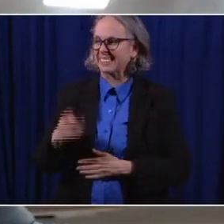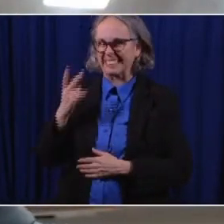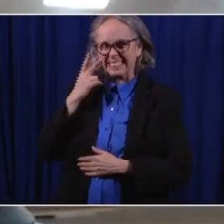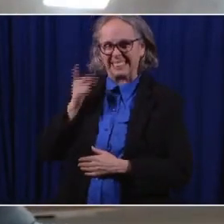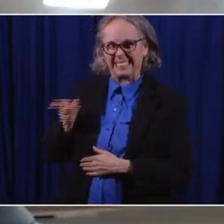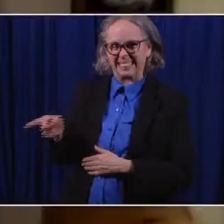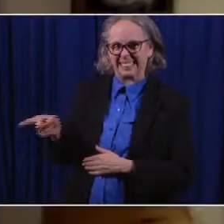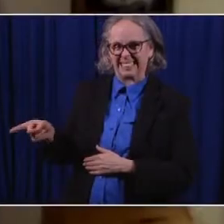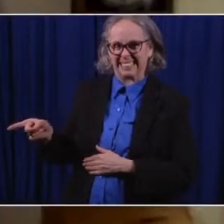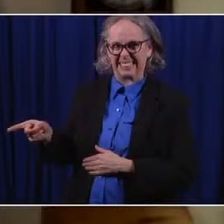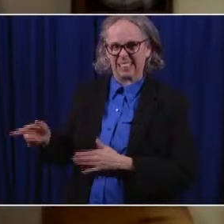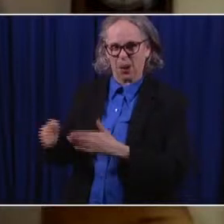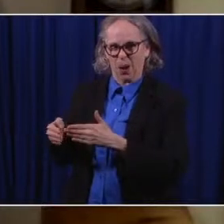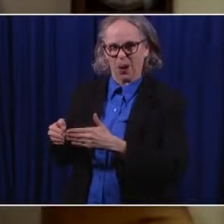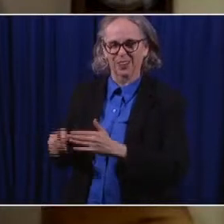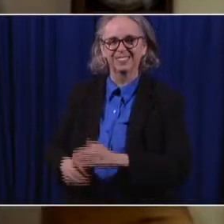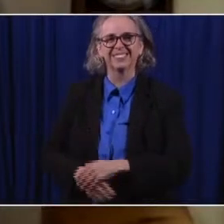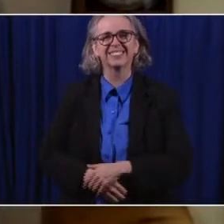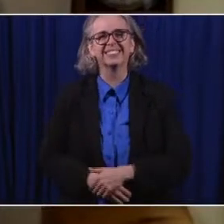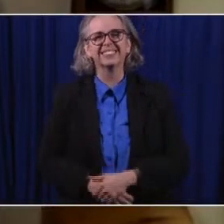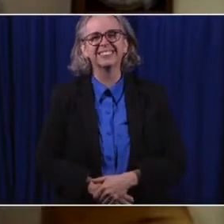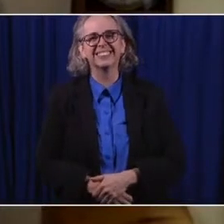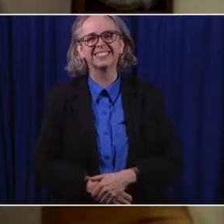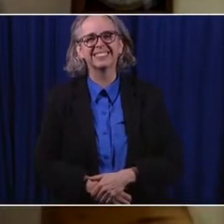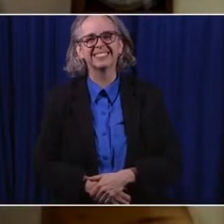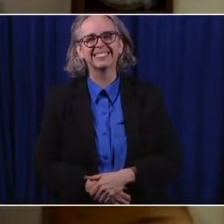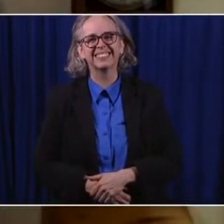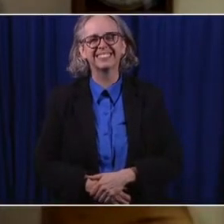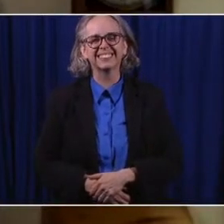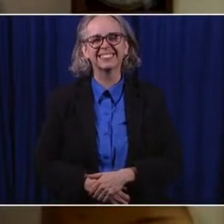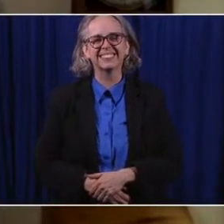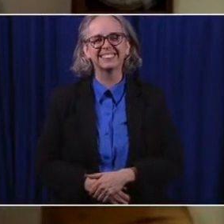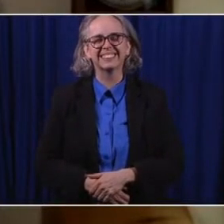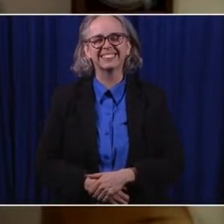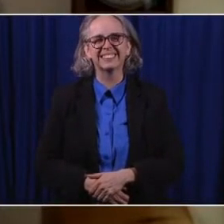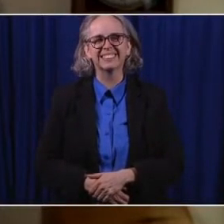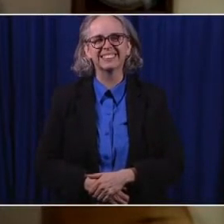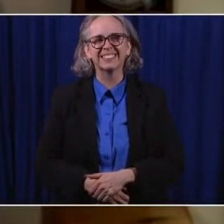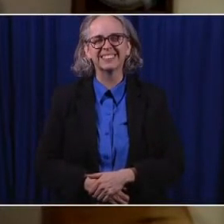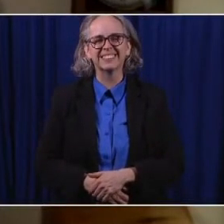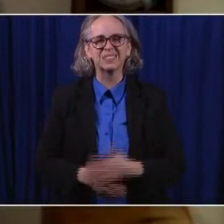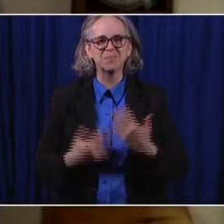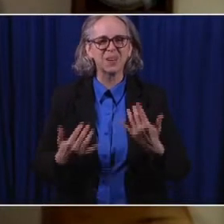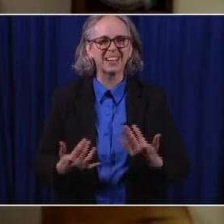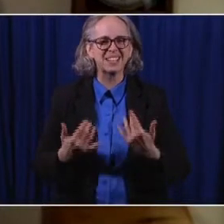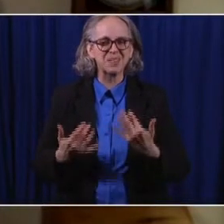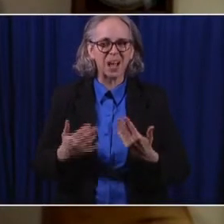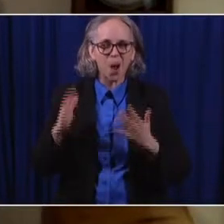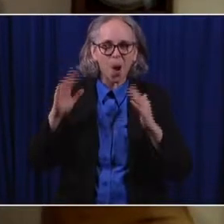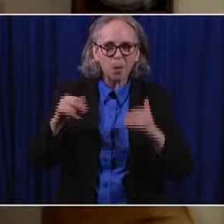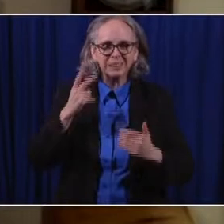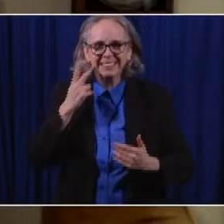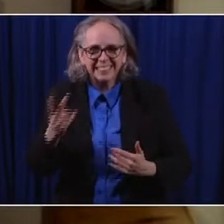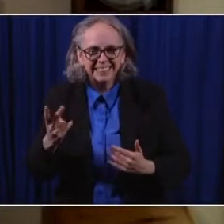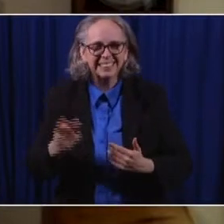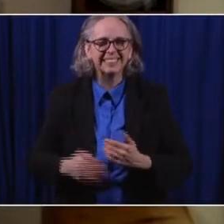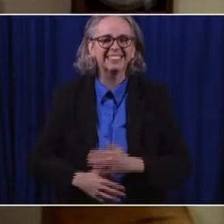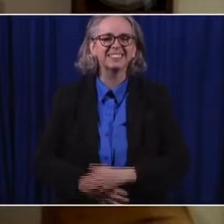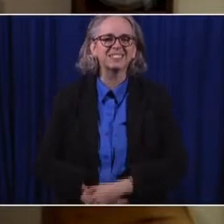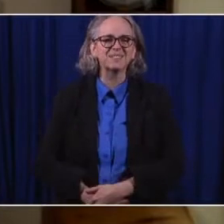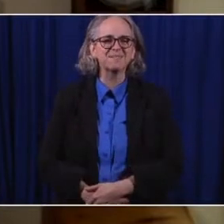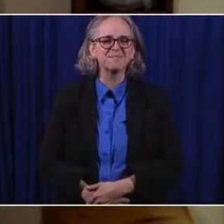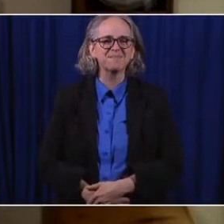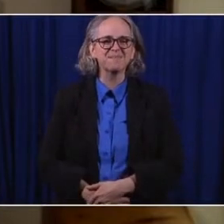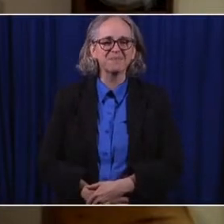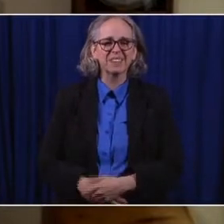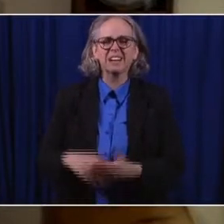Looks like he's ready. There we go. All right. Well, Doctor, thank you